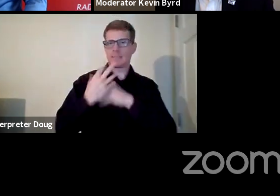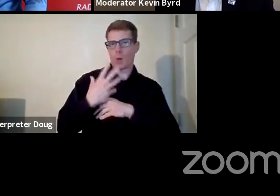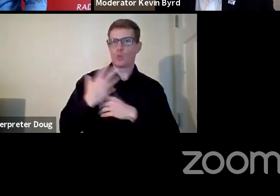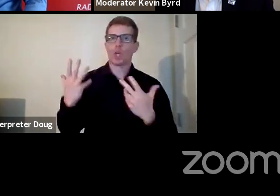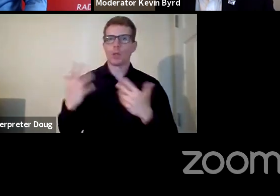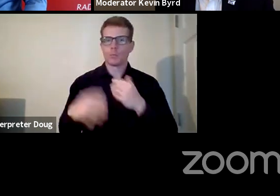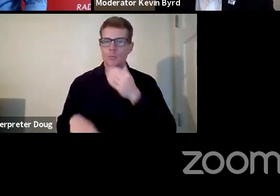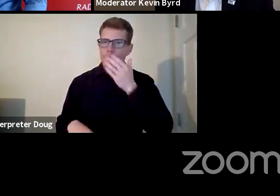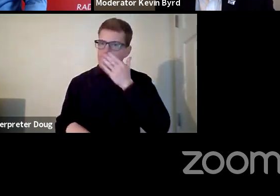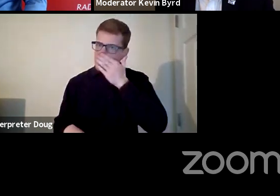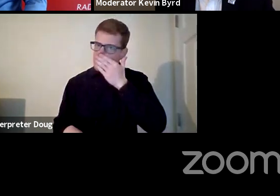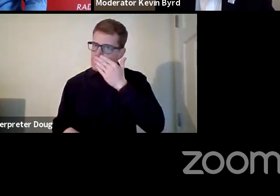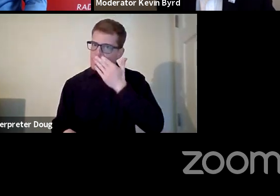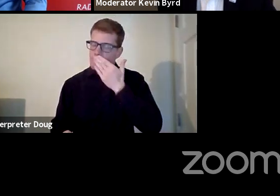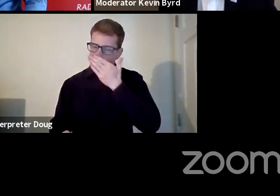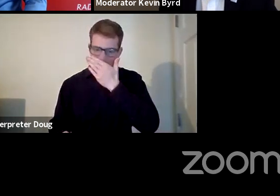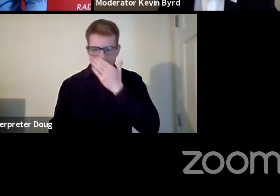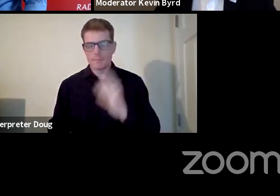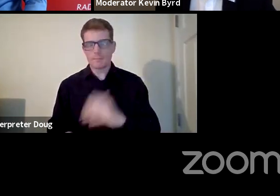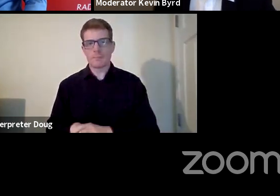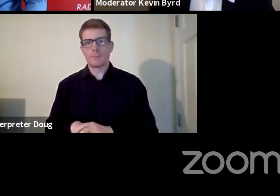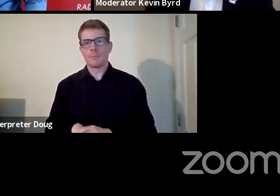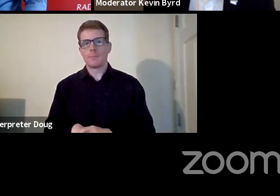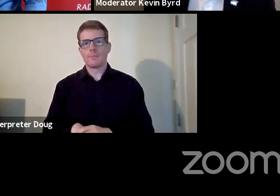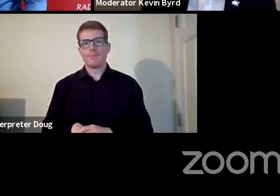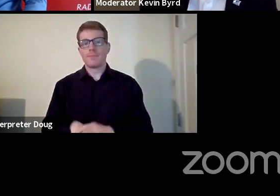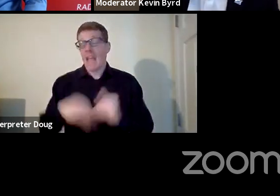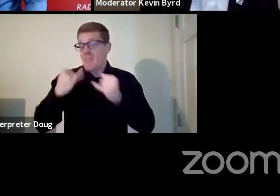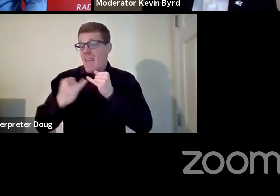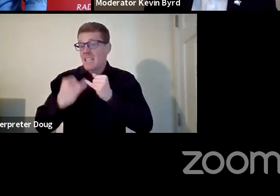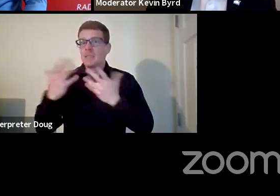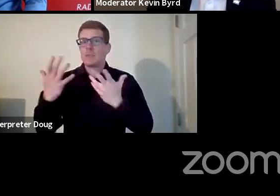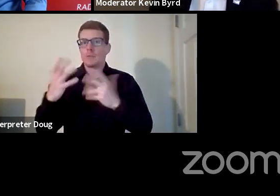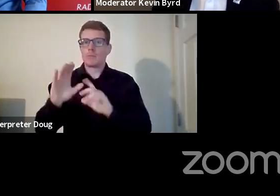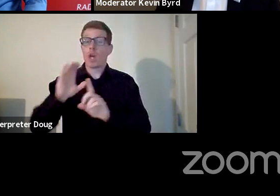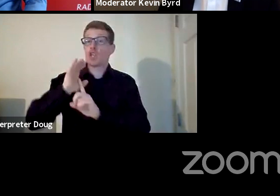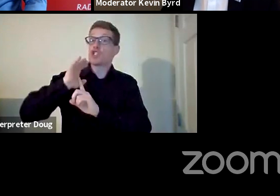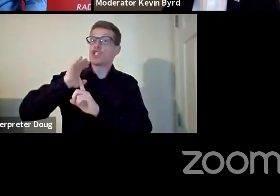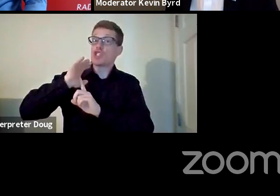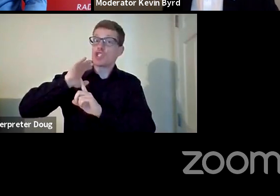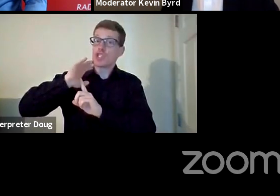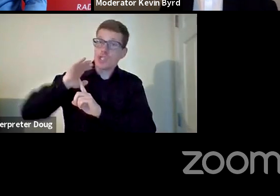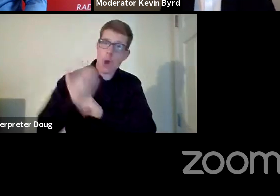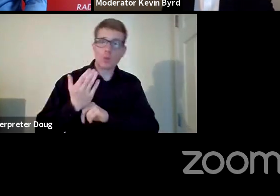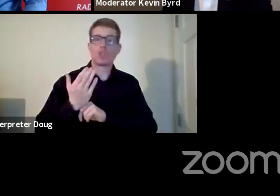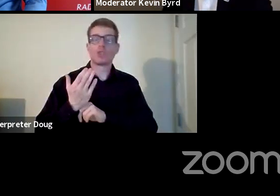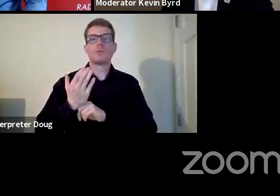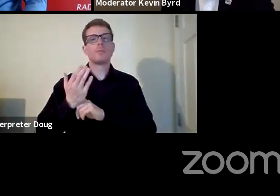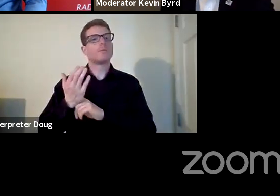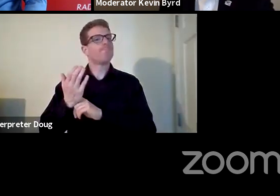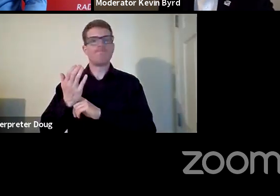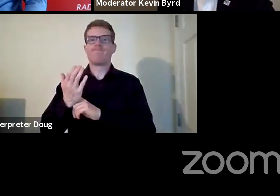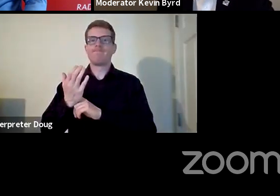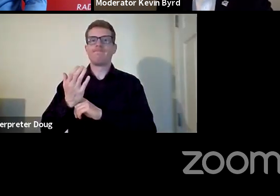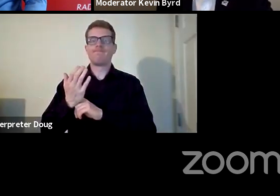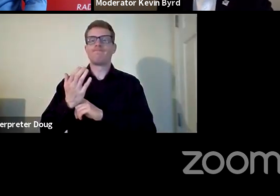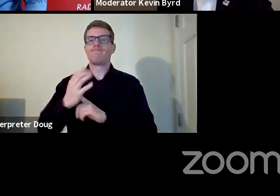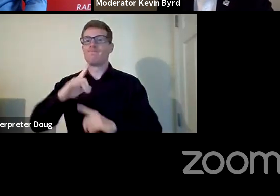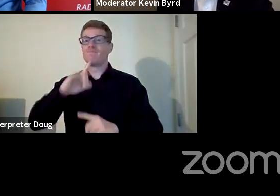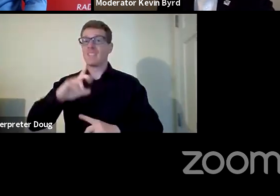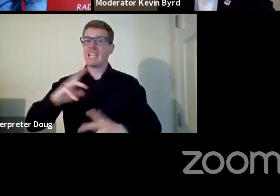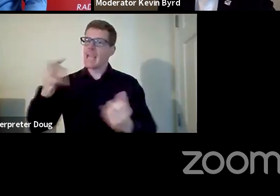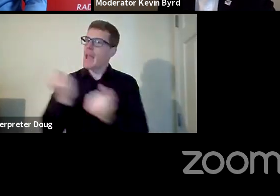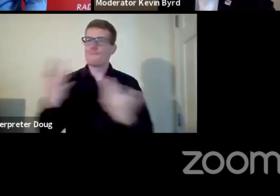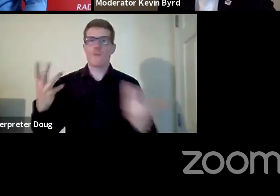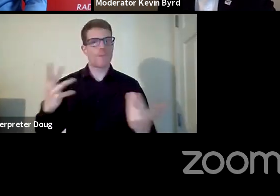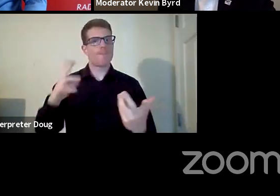the last point I'll mention here is that culture's everything. So we can set up all sorts of rules and procedures and policies, and it